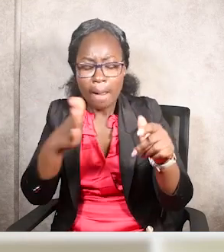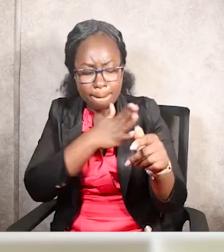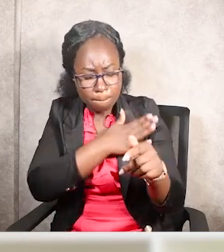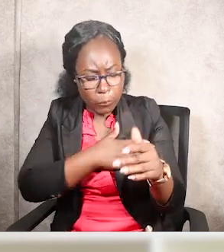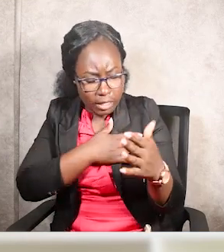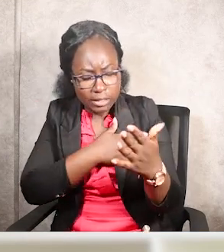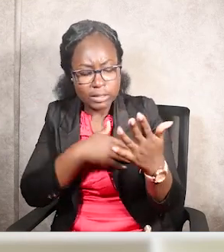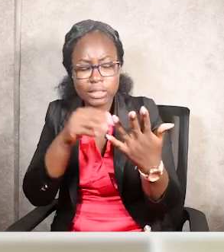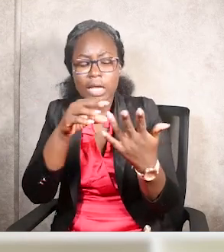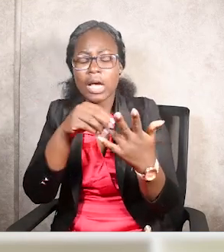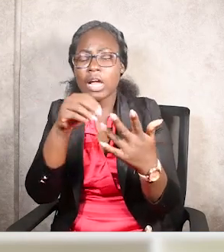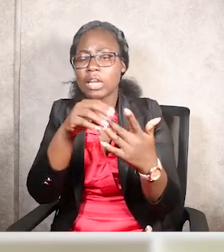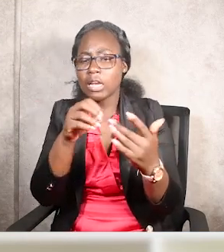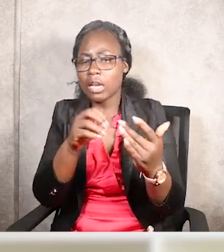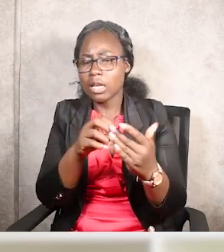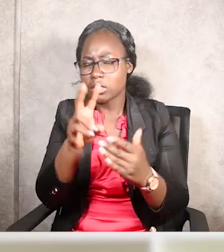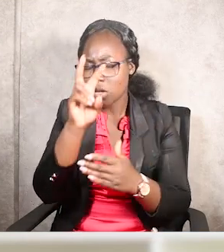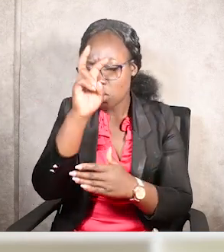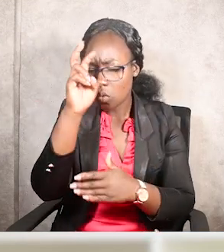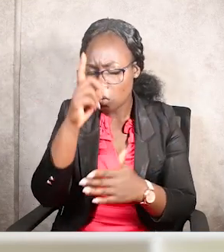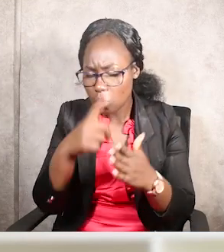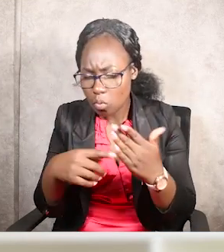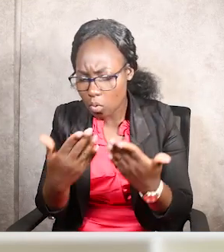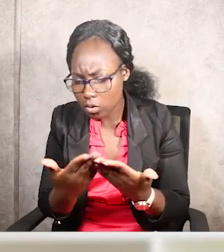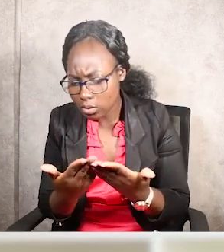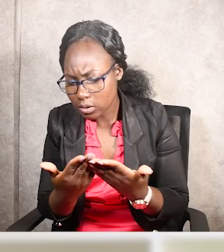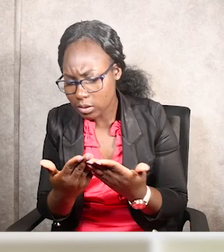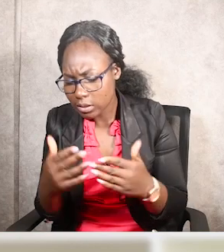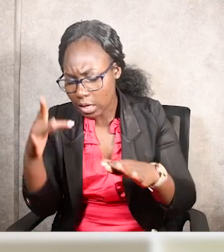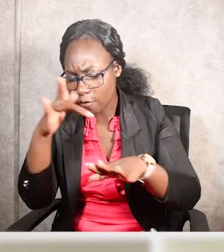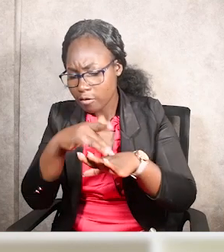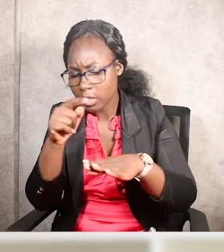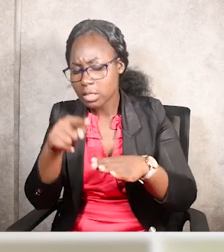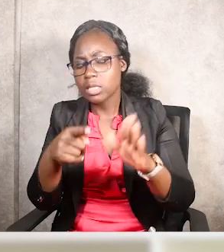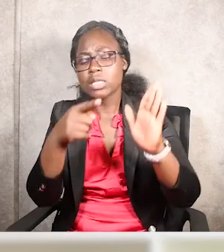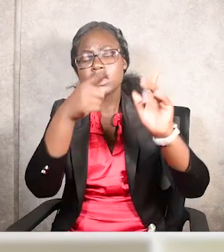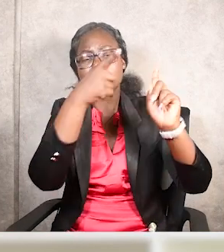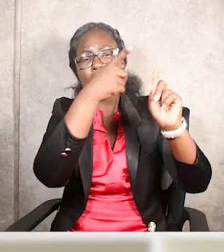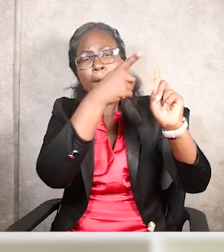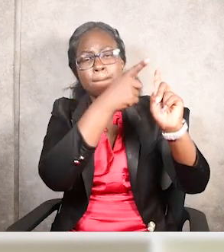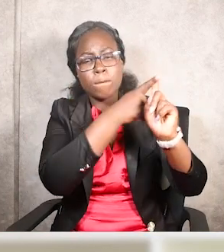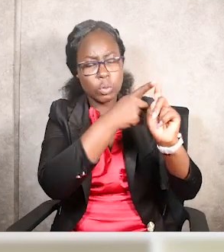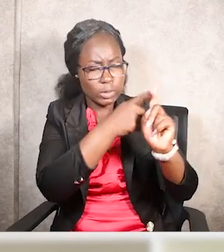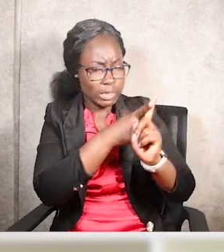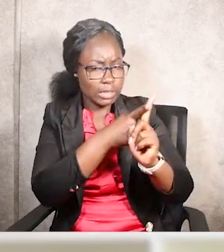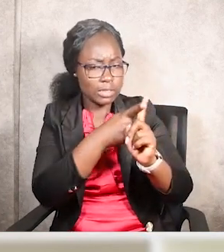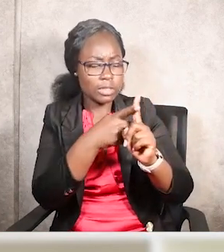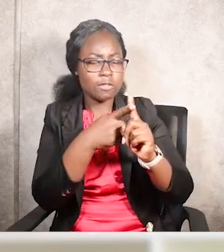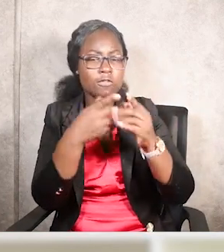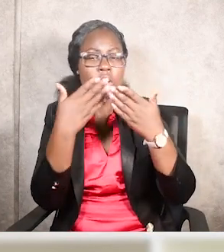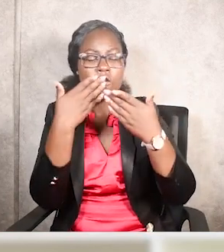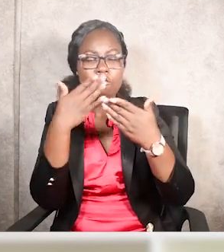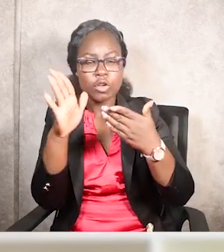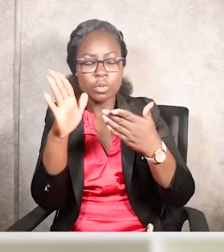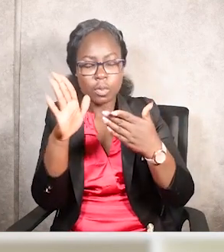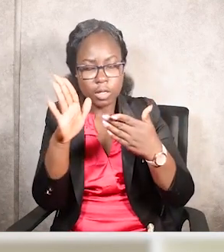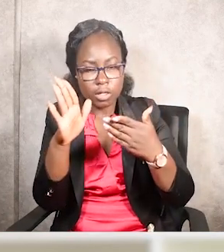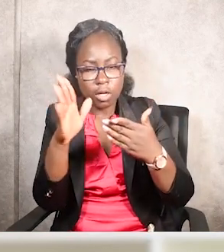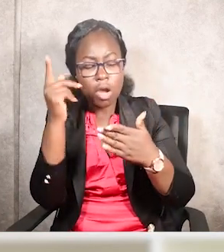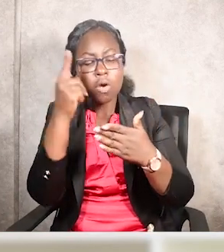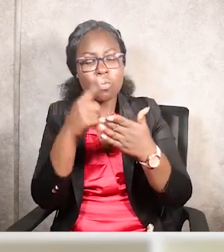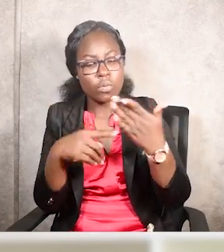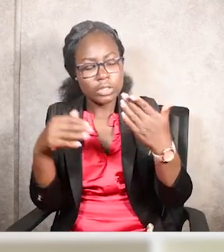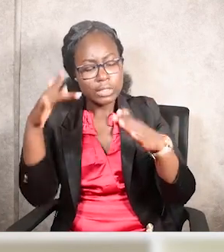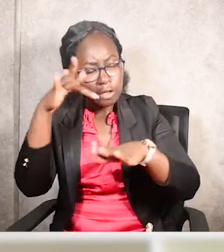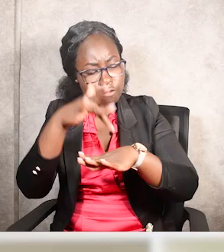Know what is this that is triggering this positive feedback, this positive reaction to